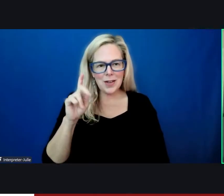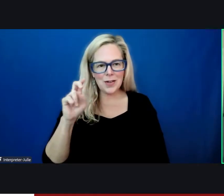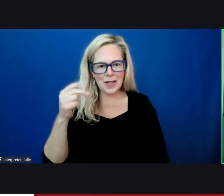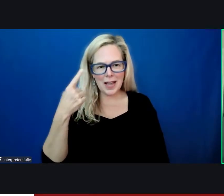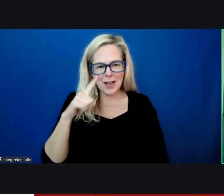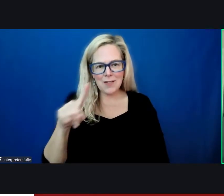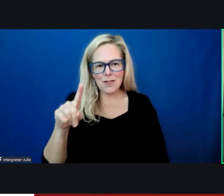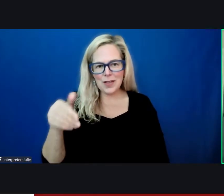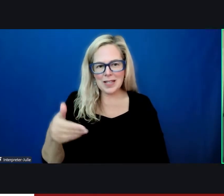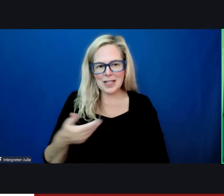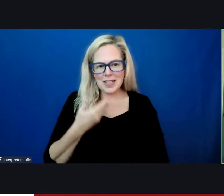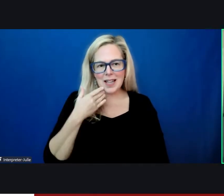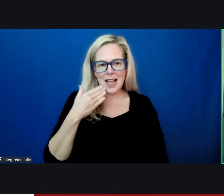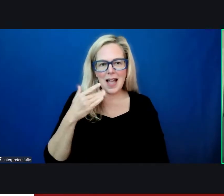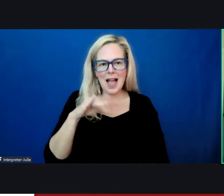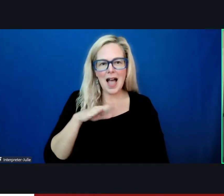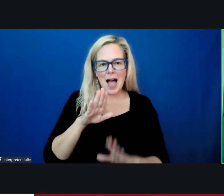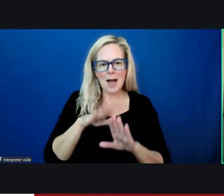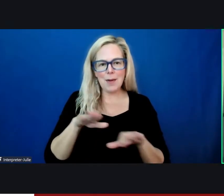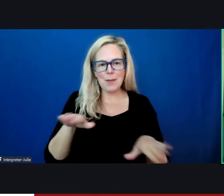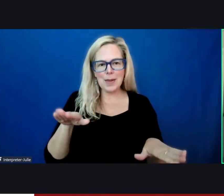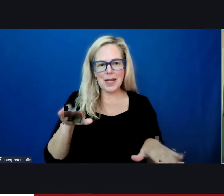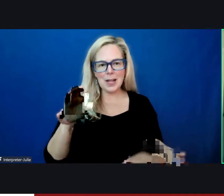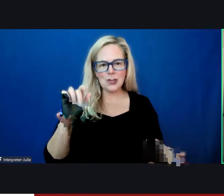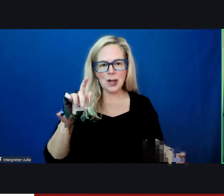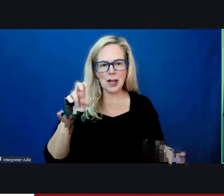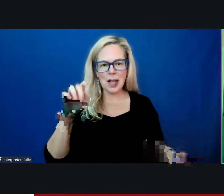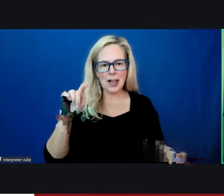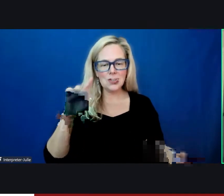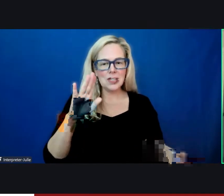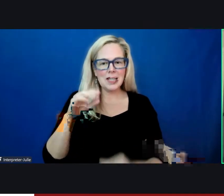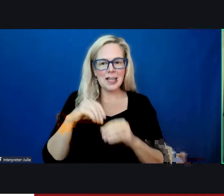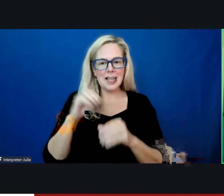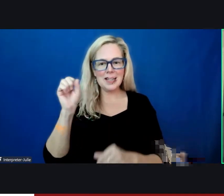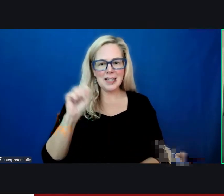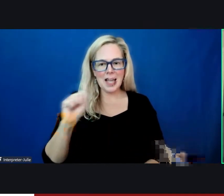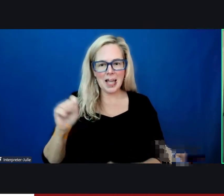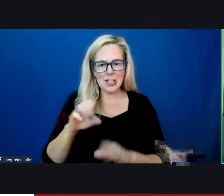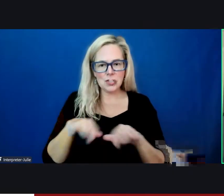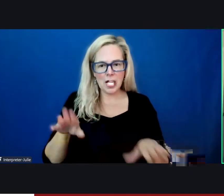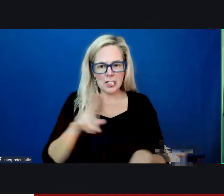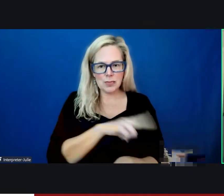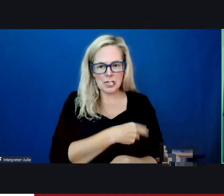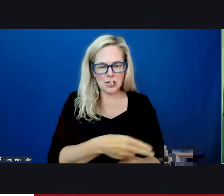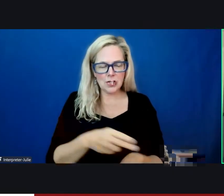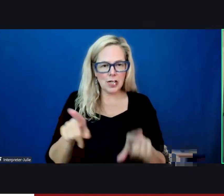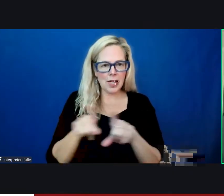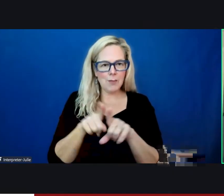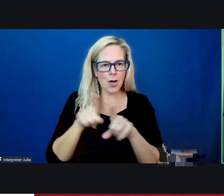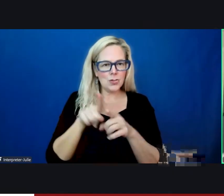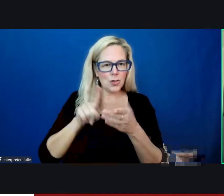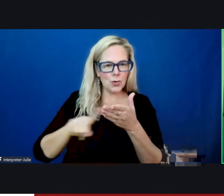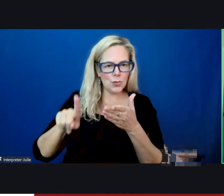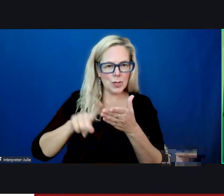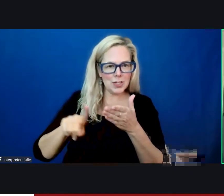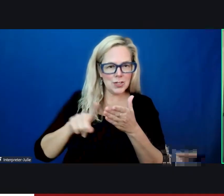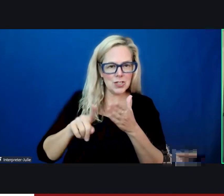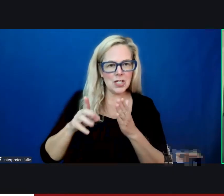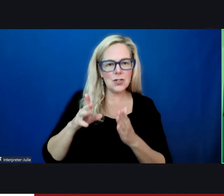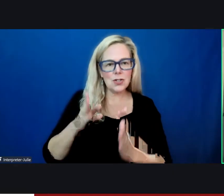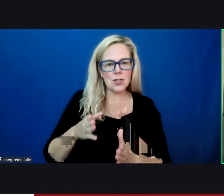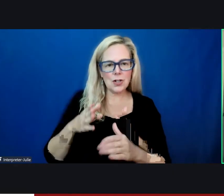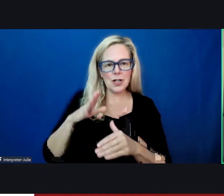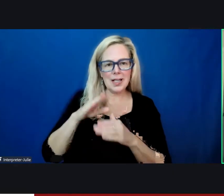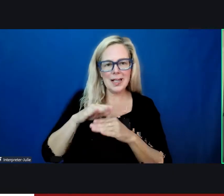pediatric oncologist at the Seattle Children's Hospital and a principal investigator at the Seattle Children's Research Institute. Really excited. And